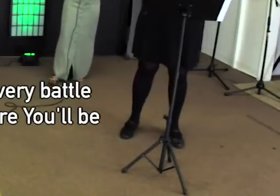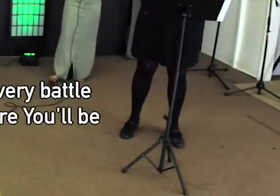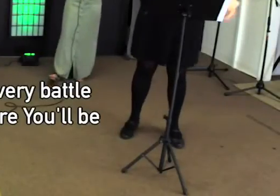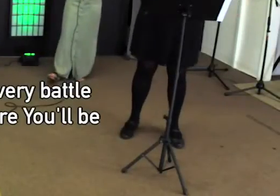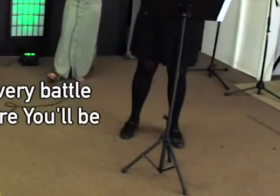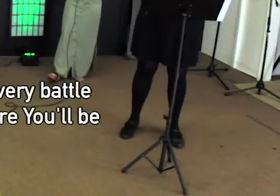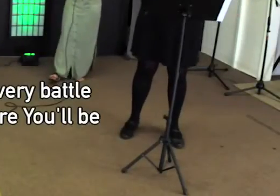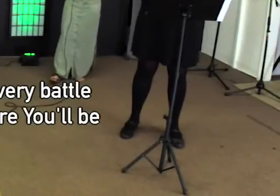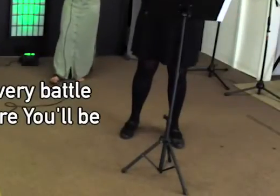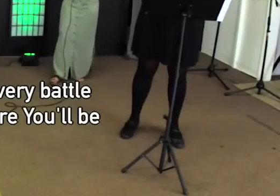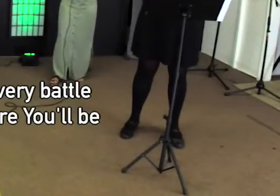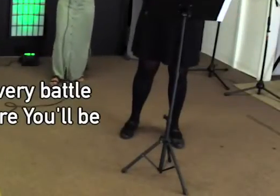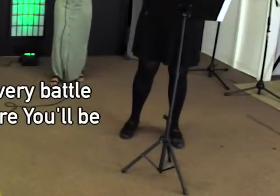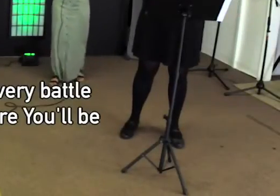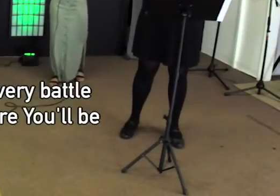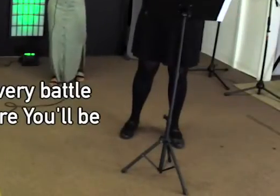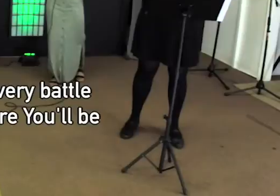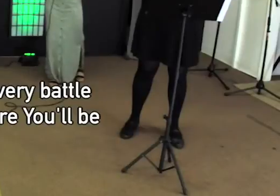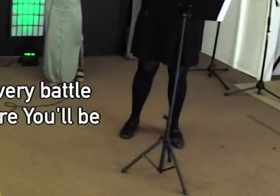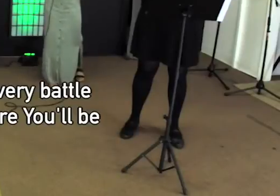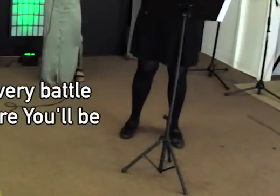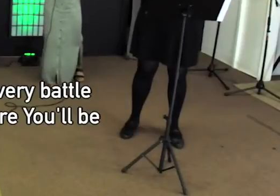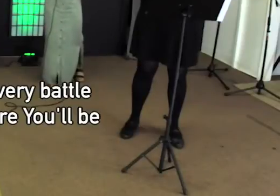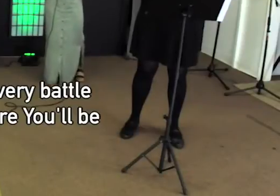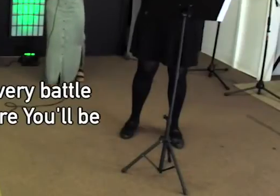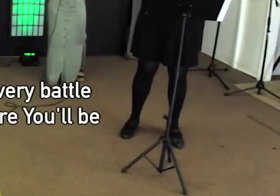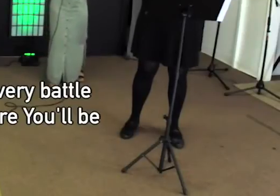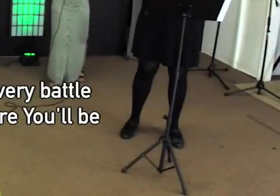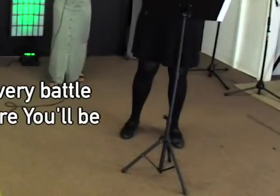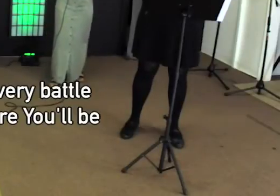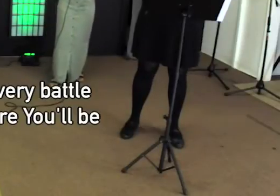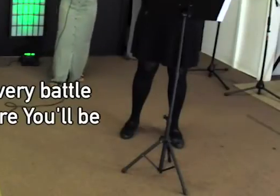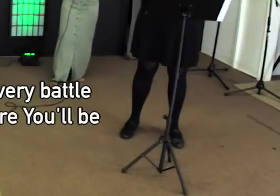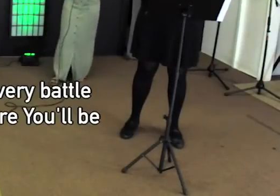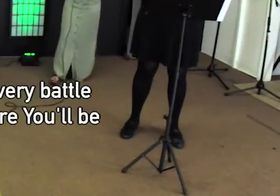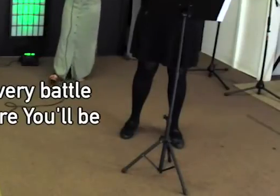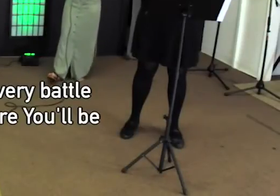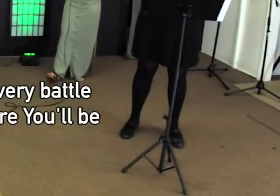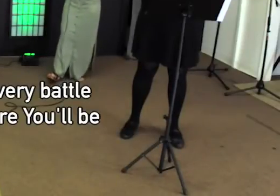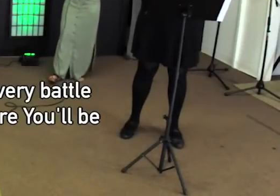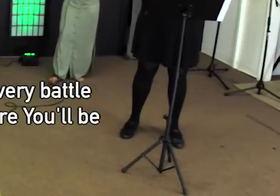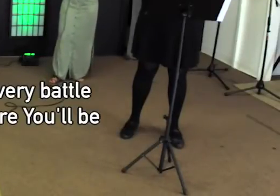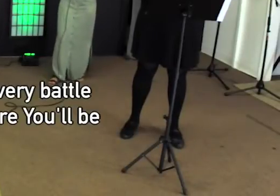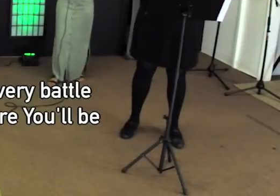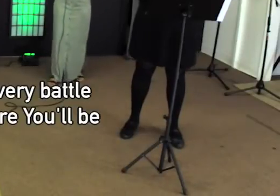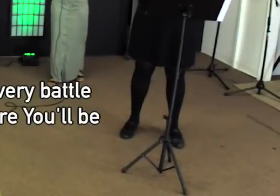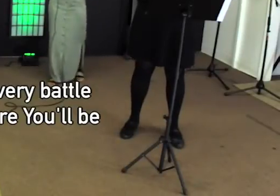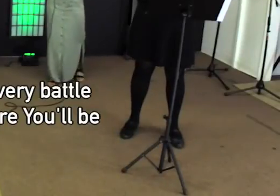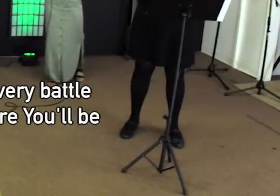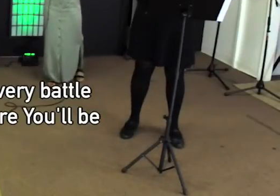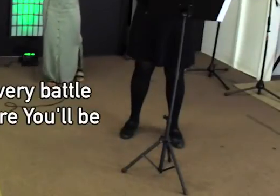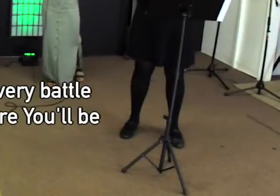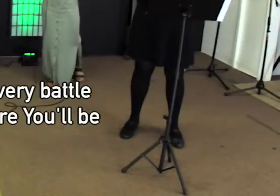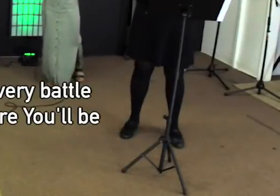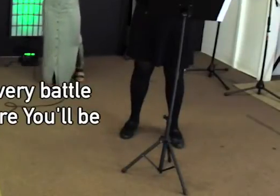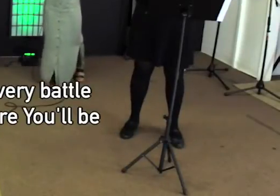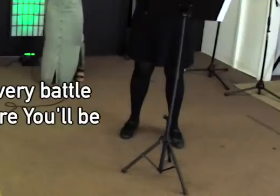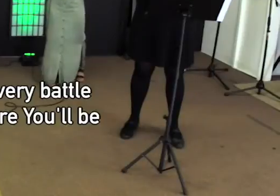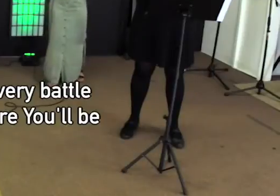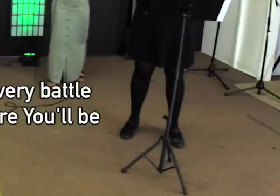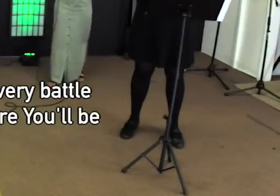every battle, cause I know that's where you'll be. Count the joy come in